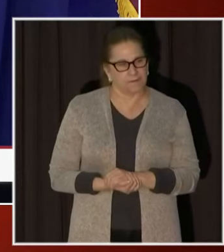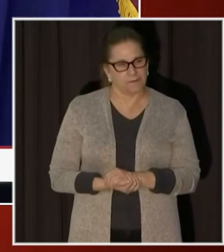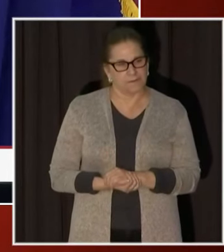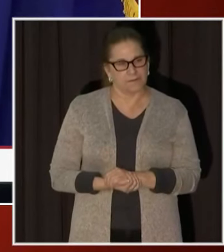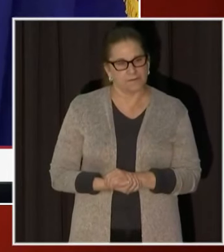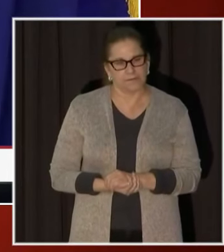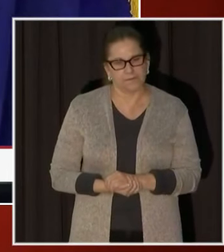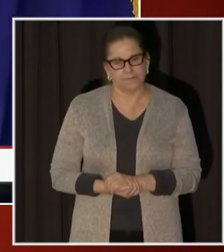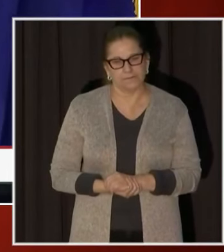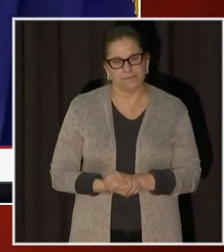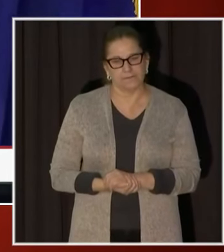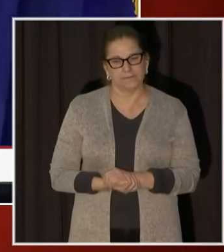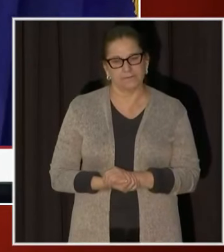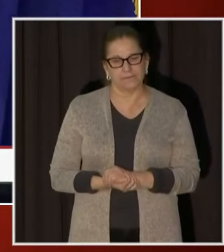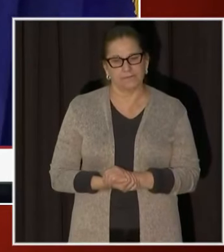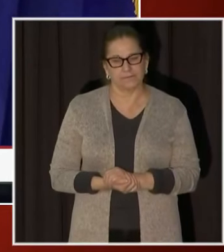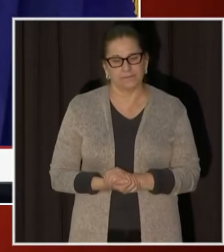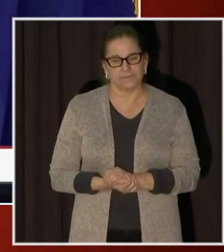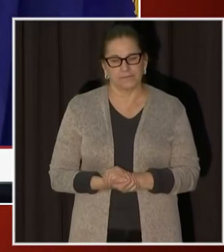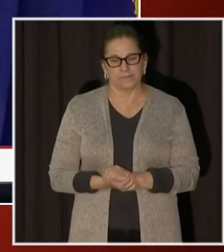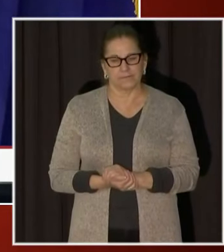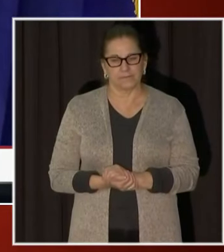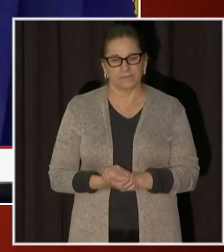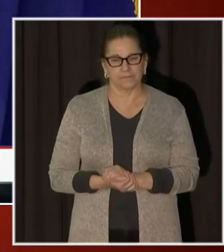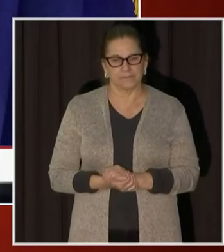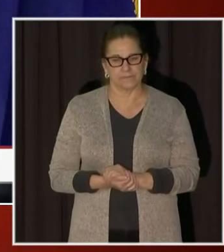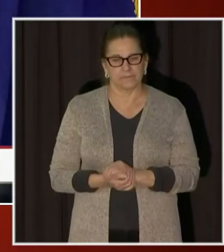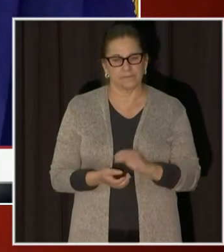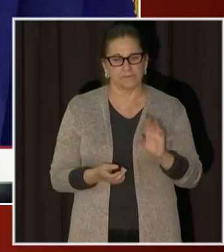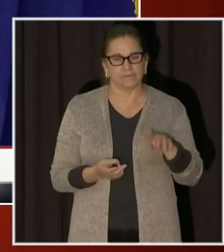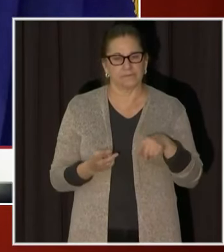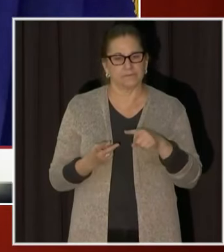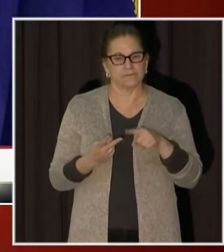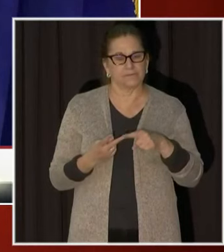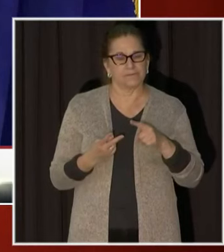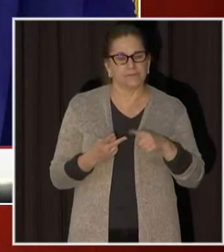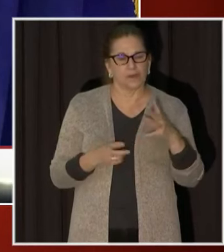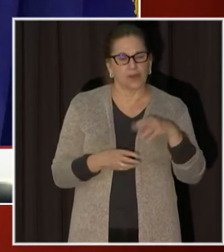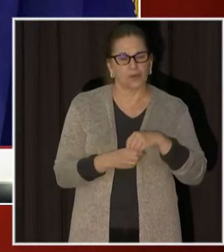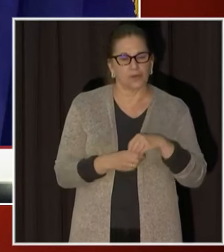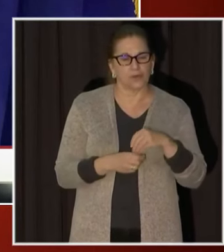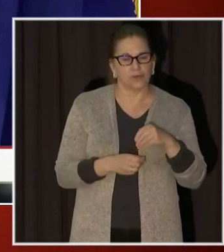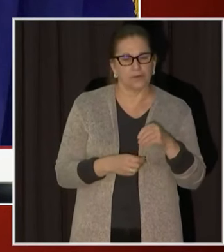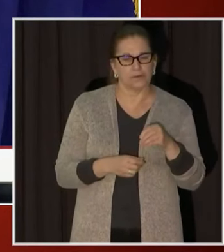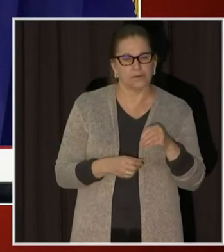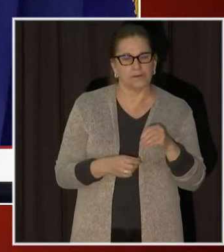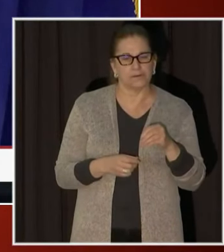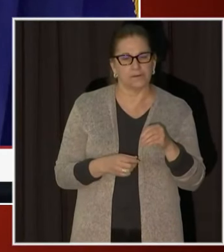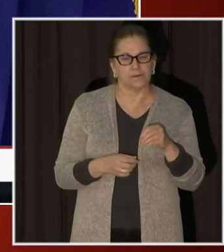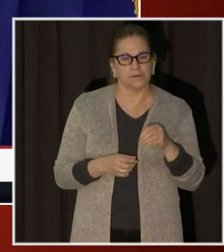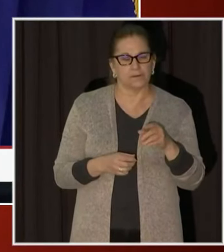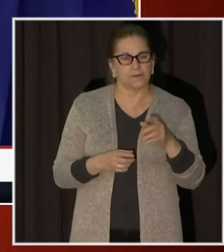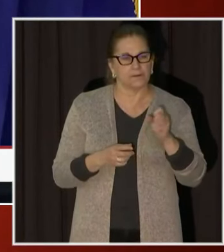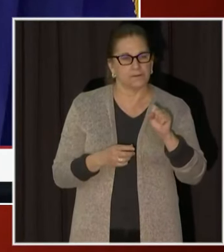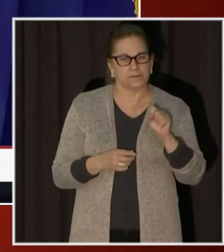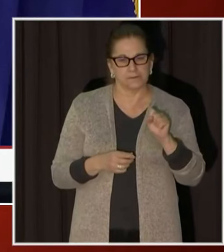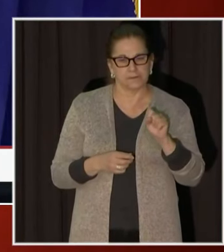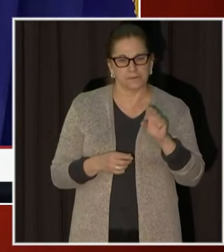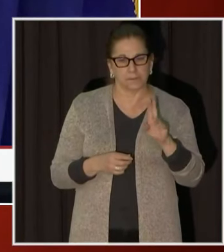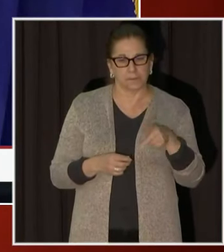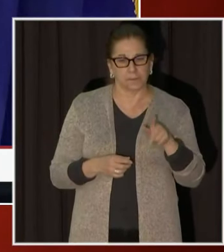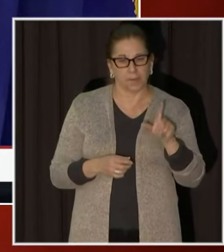Not included in that count of 4 are 2 local rent supplement program contracts, LRSP, which relate to affordable